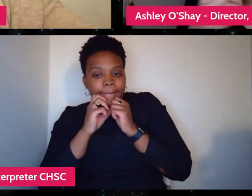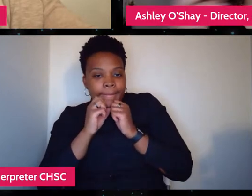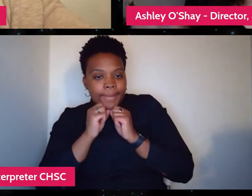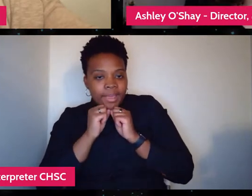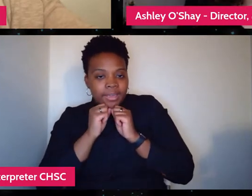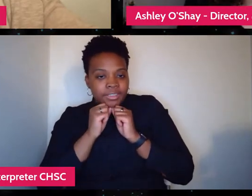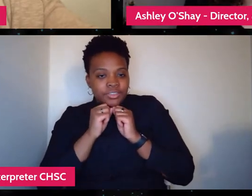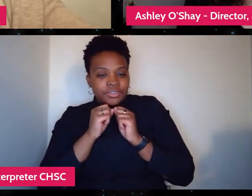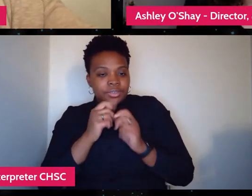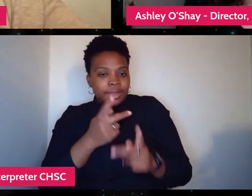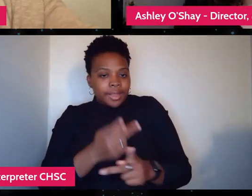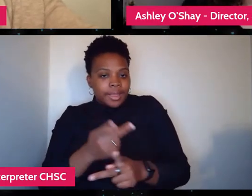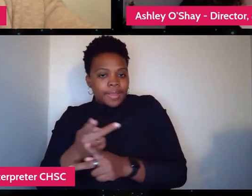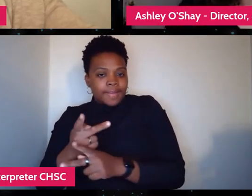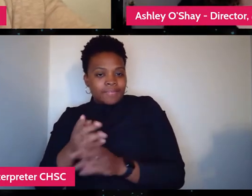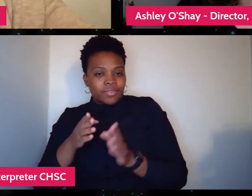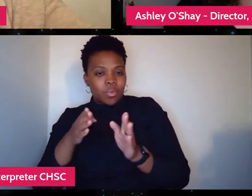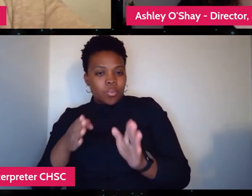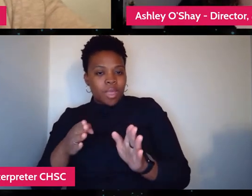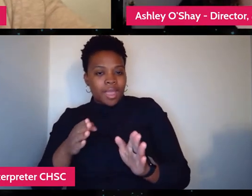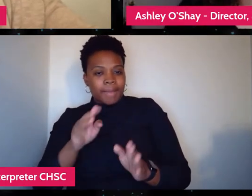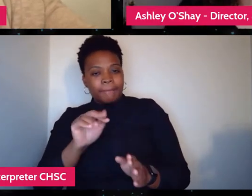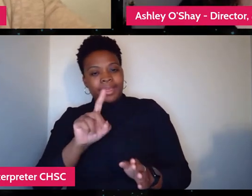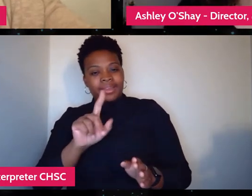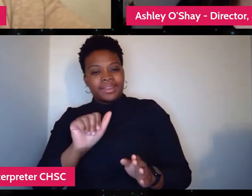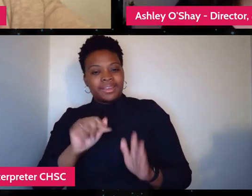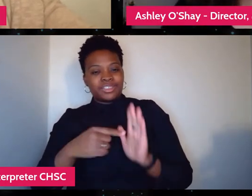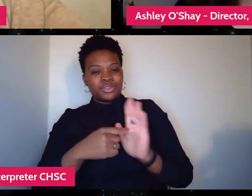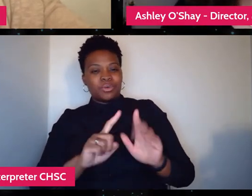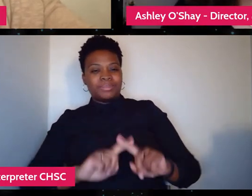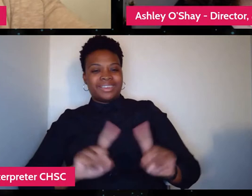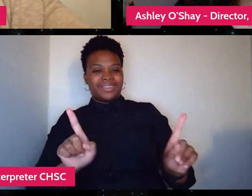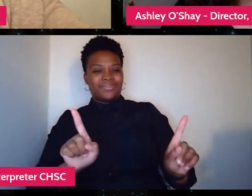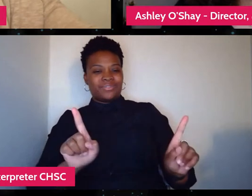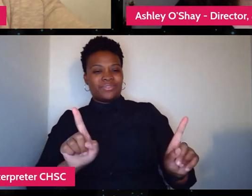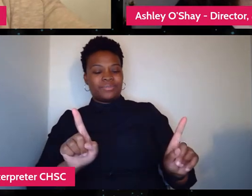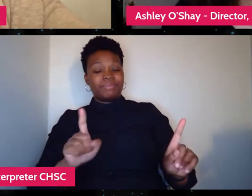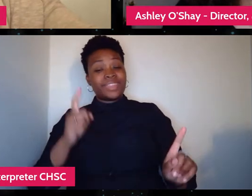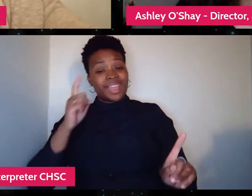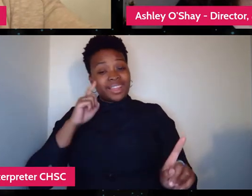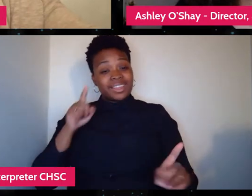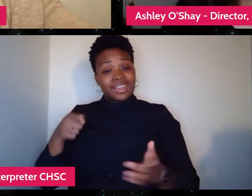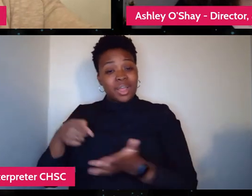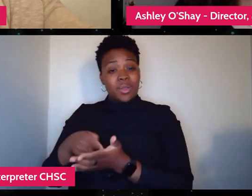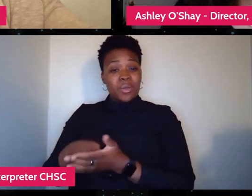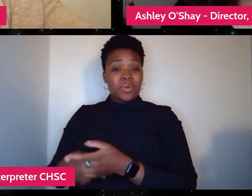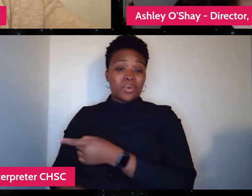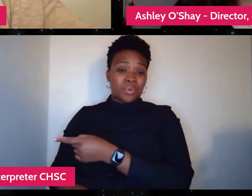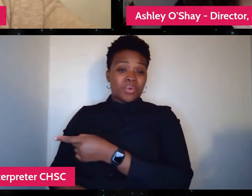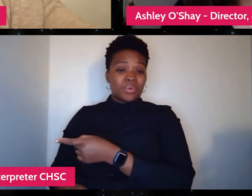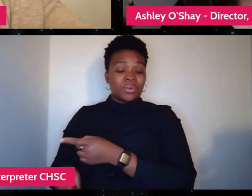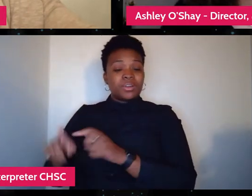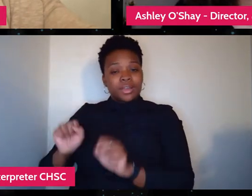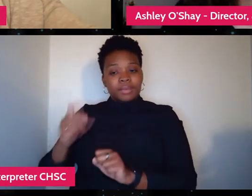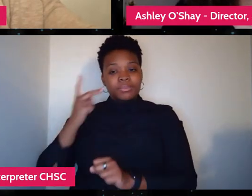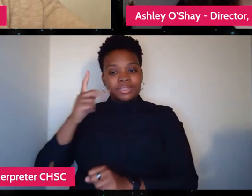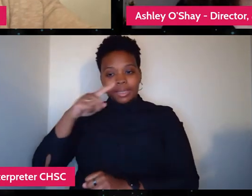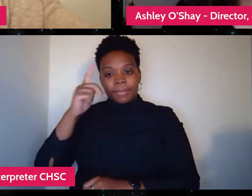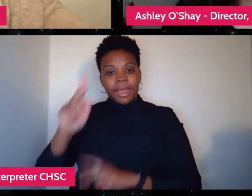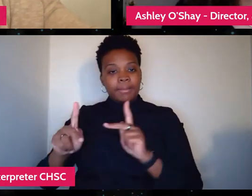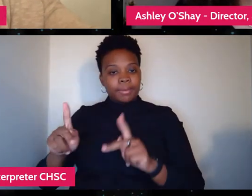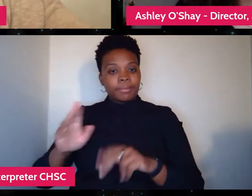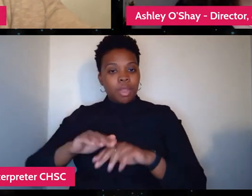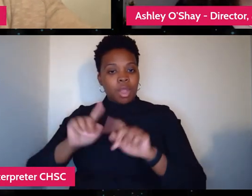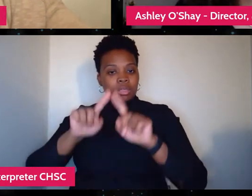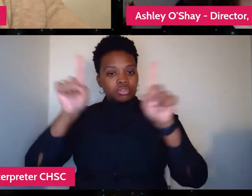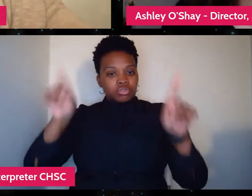and caretaking way. And I think that they should be afforded that. You know, we should be able to see Black people on screen in a